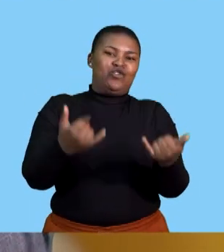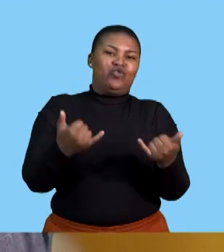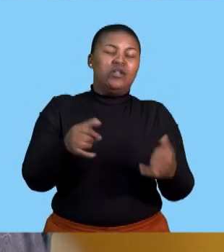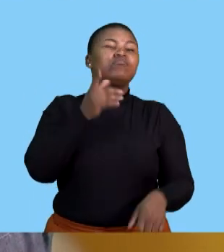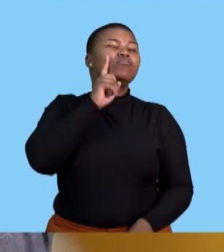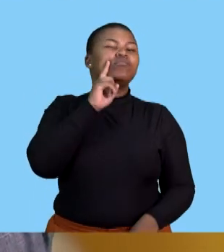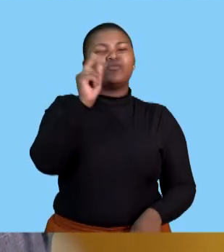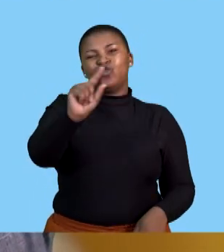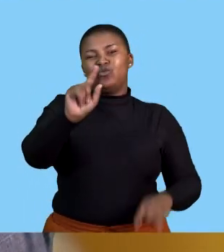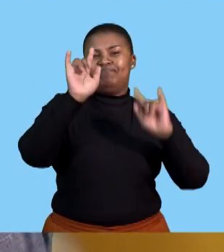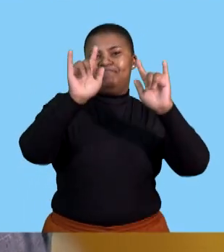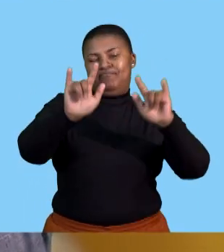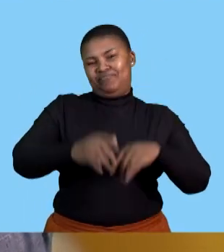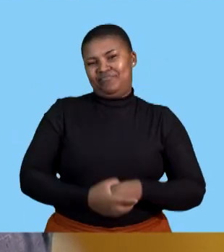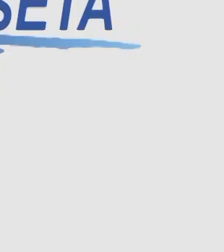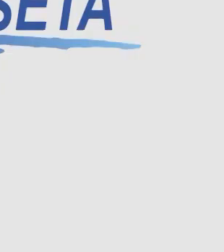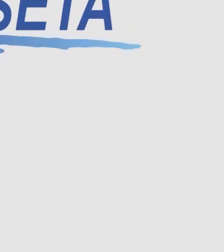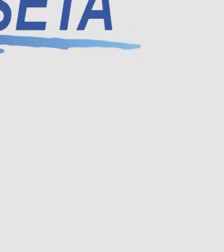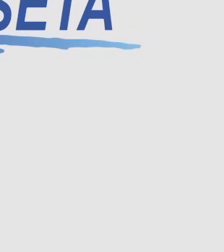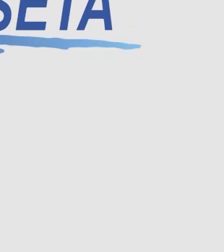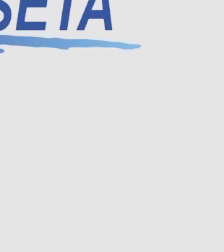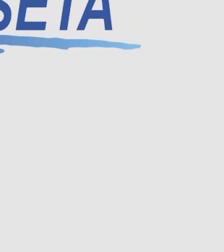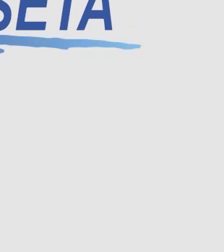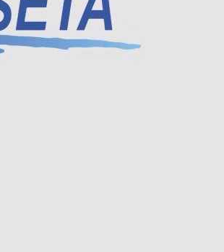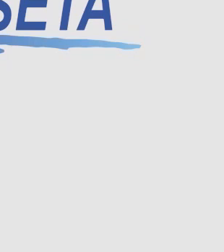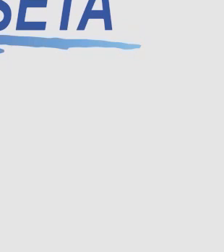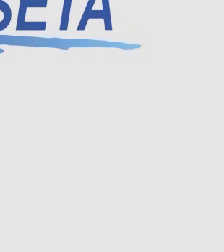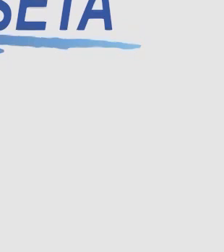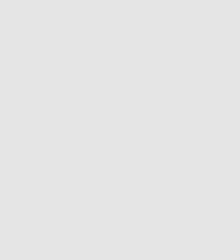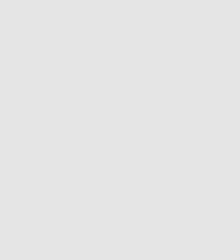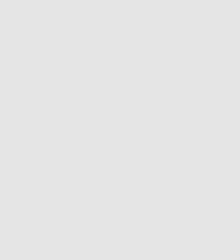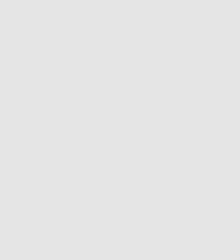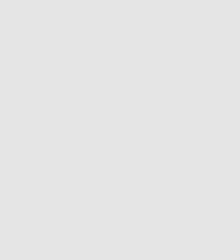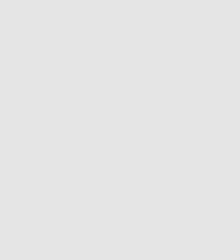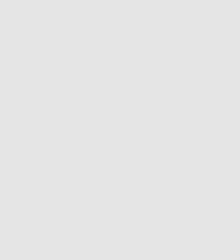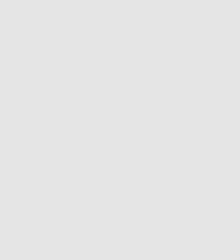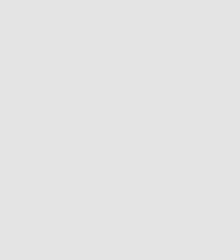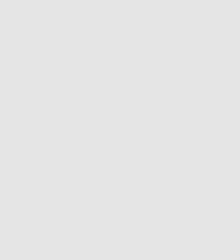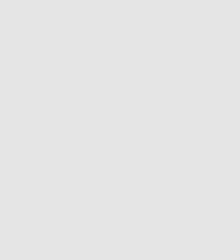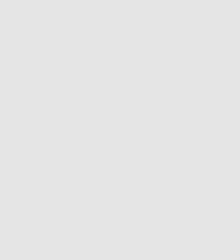again soon. It is goodbye.